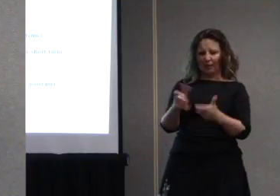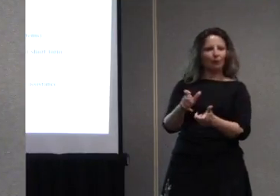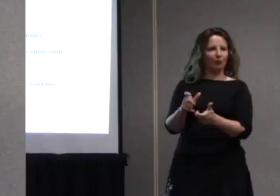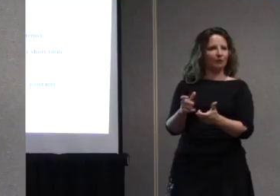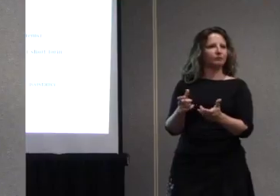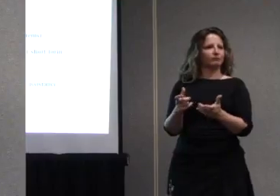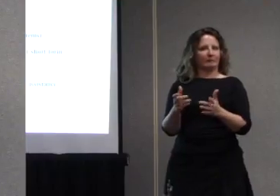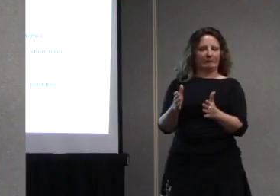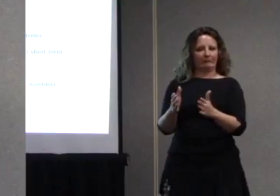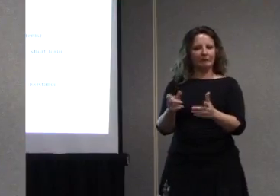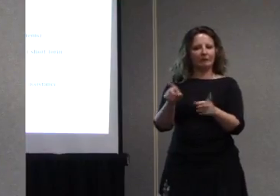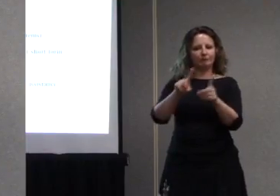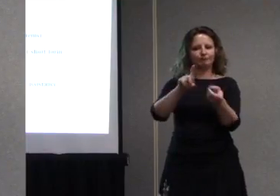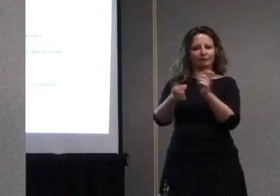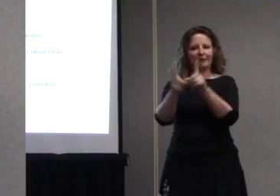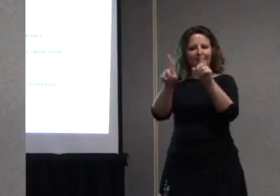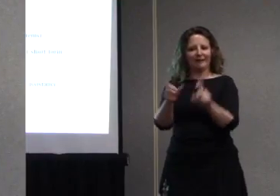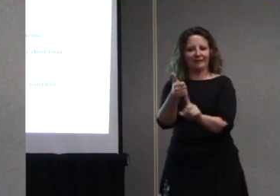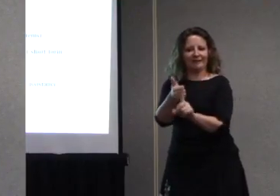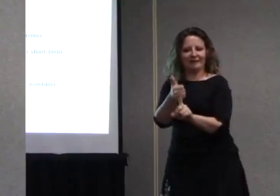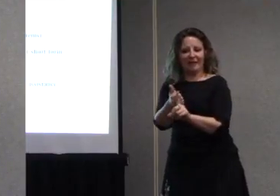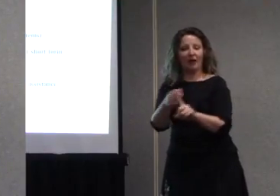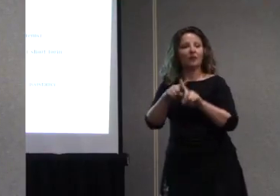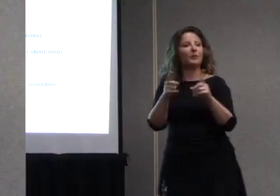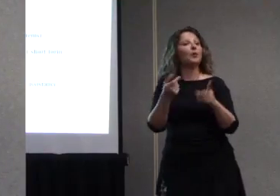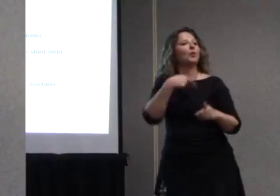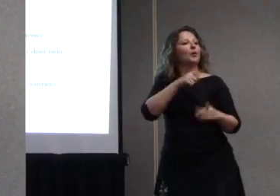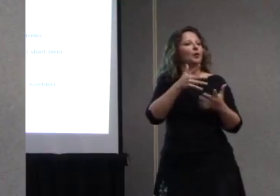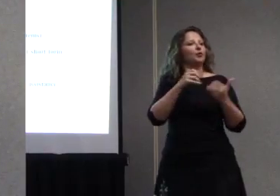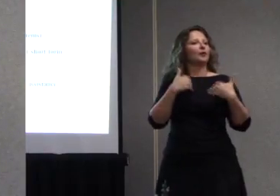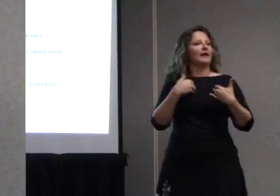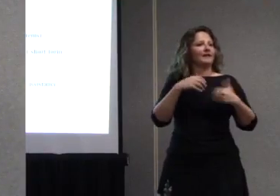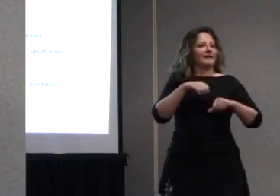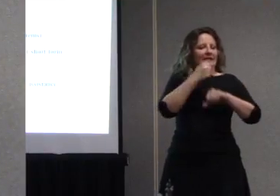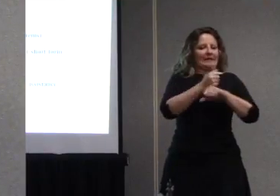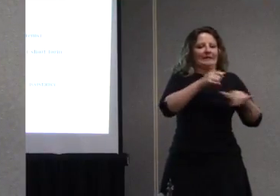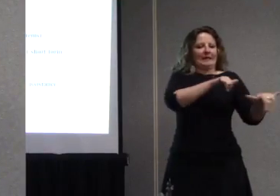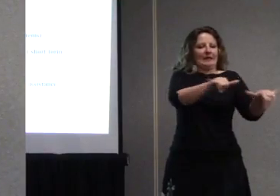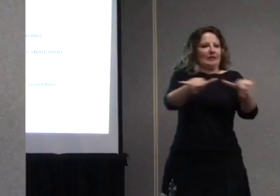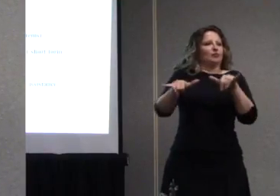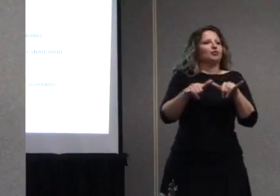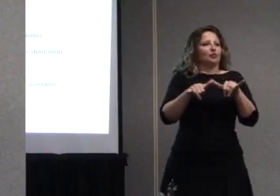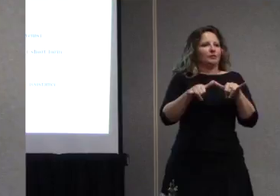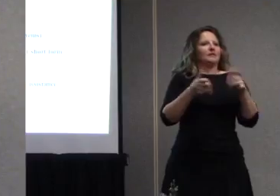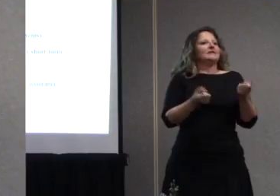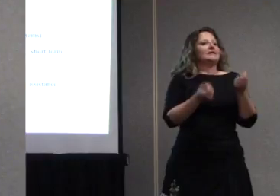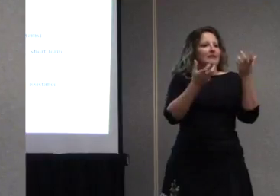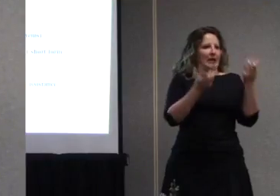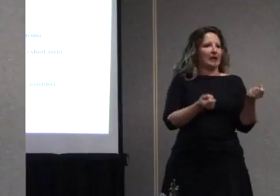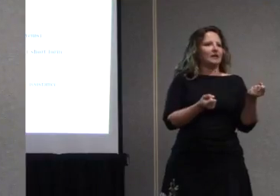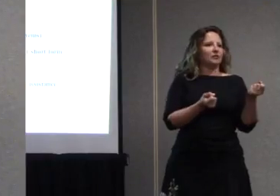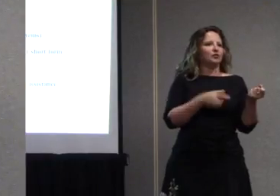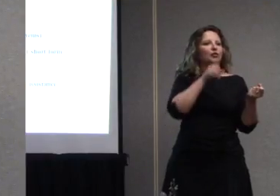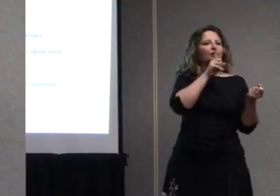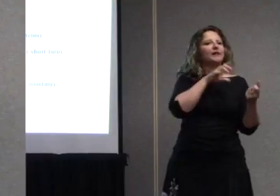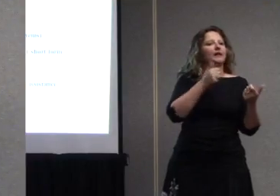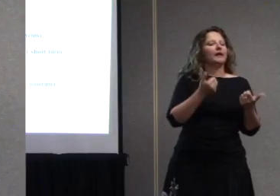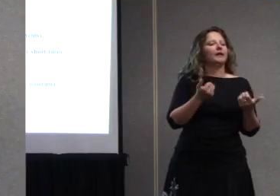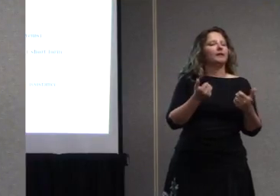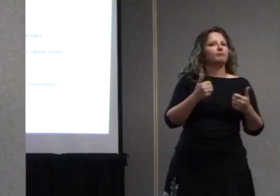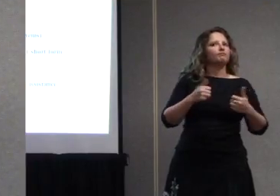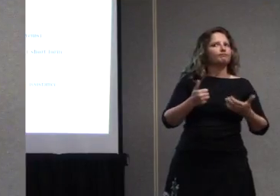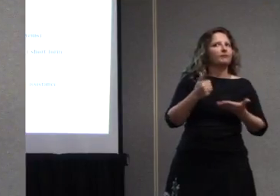so by having a standardized sign administration, you're preserving this psychometric